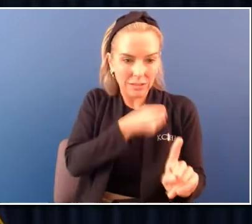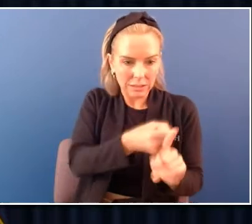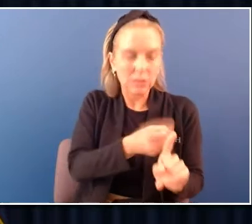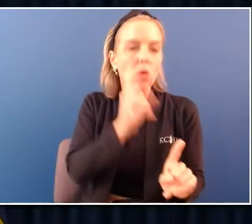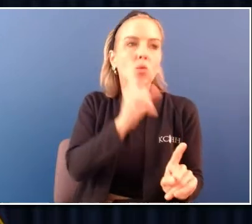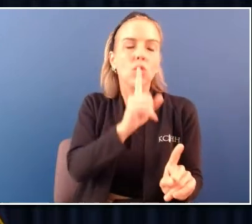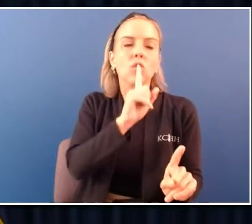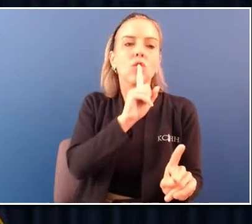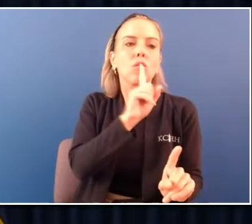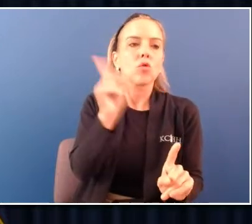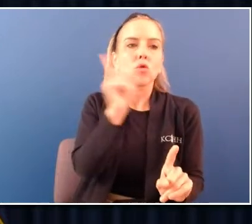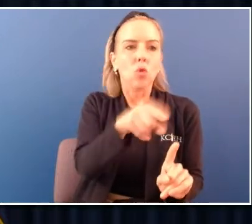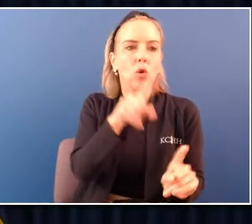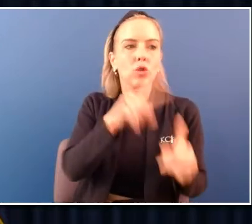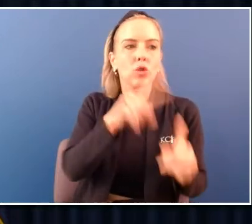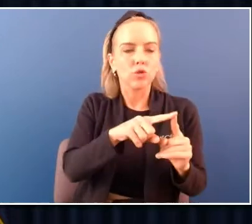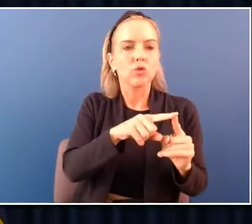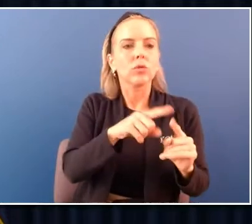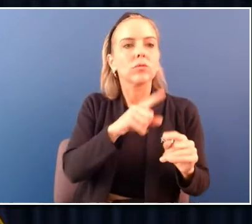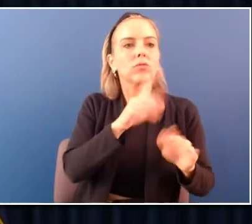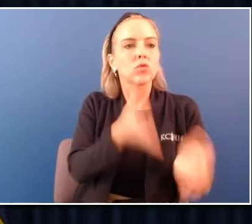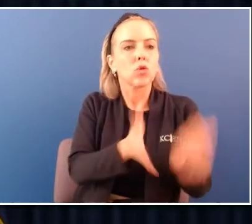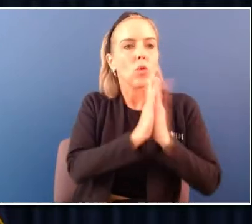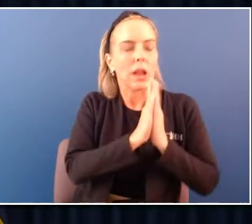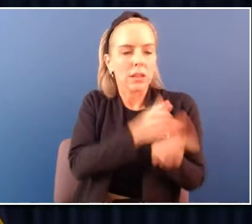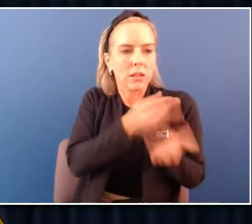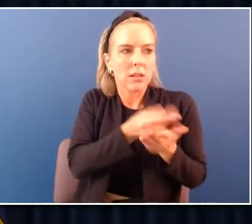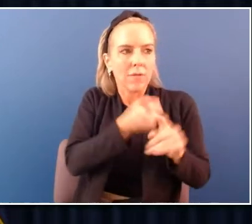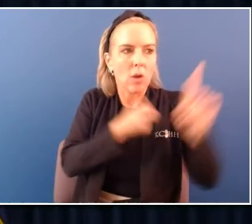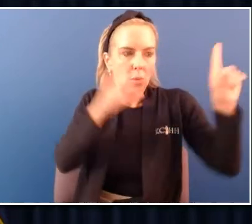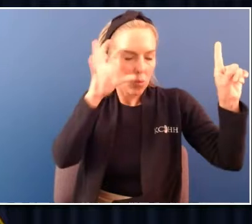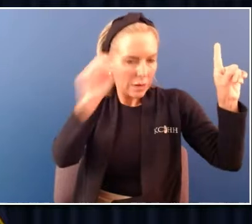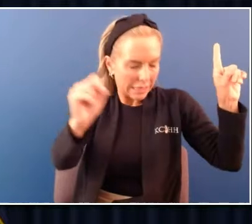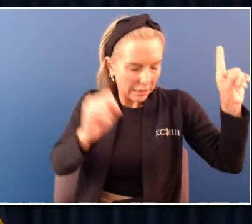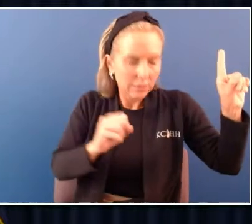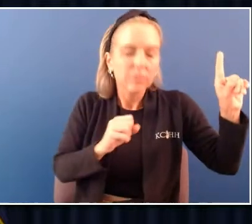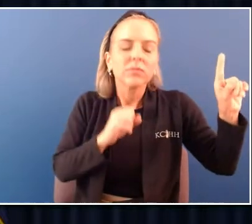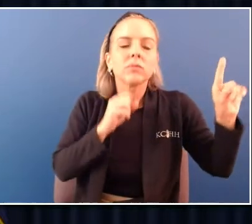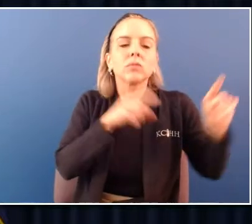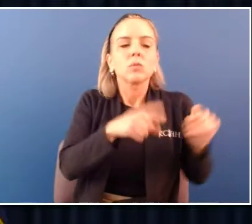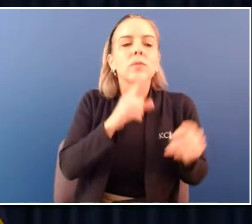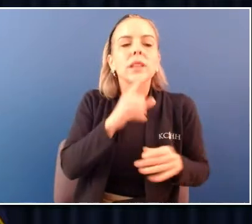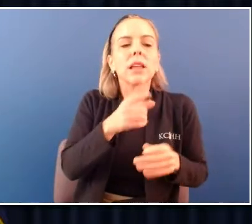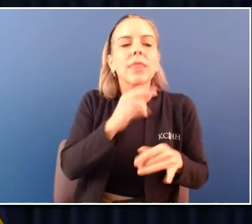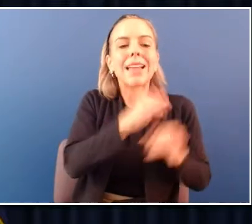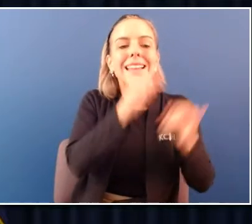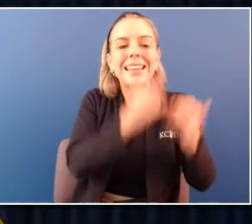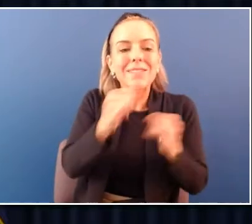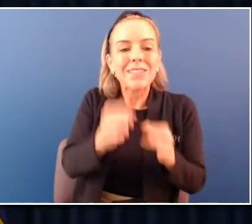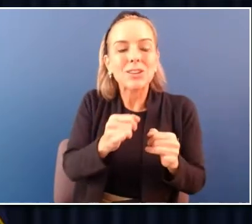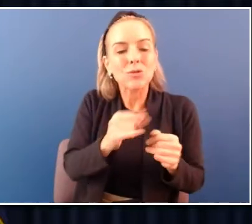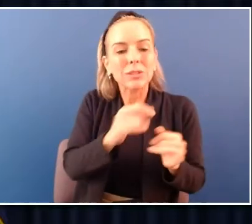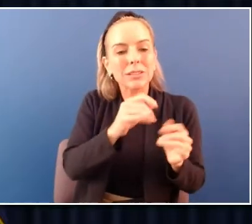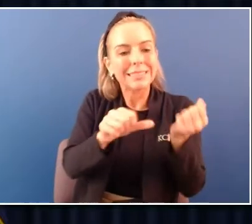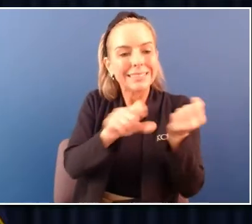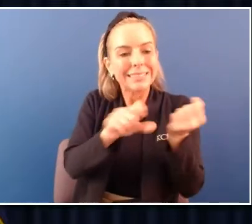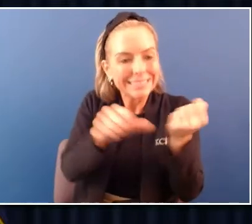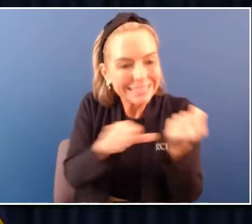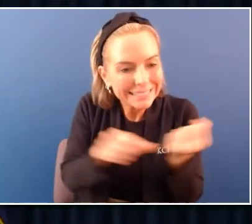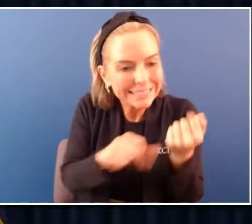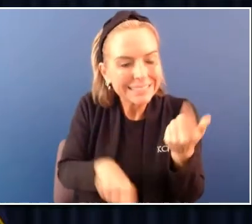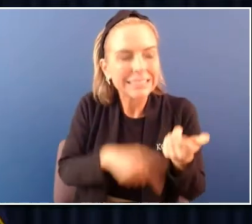to the president. That's what can result in the public and individual assistance that we saw after the massive flooding